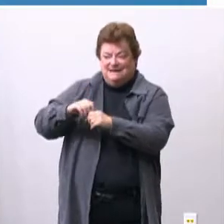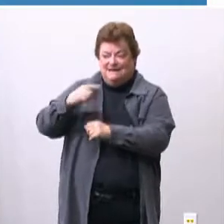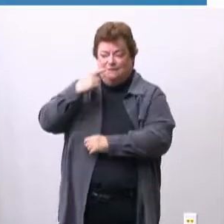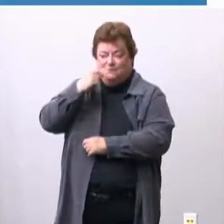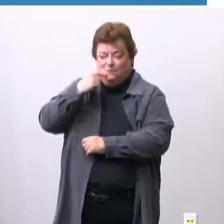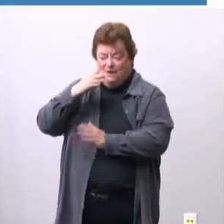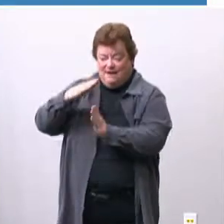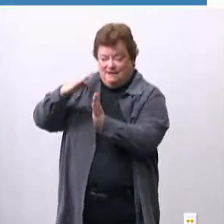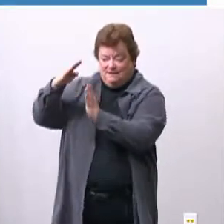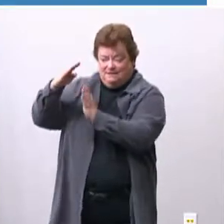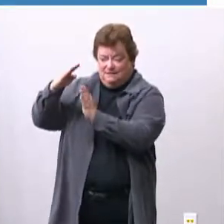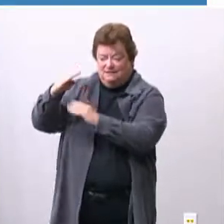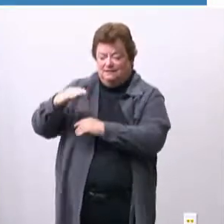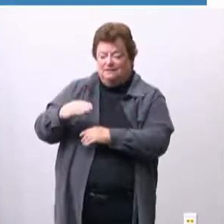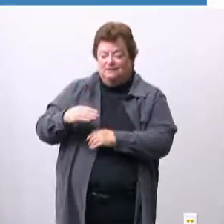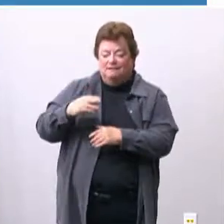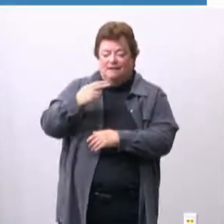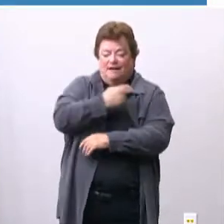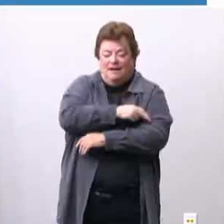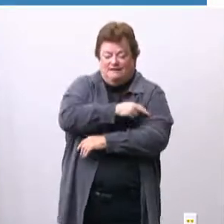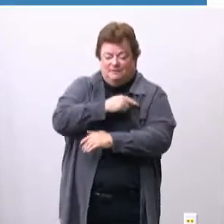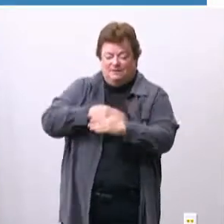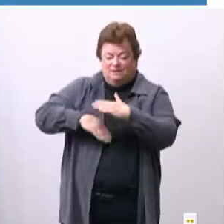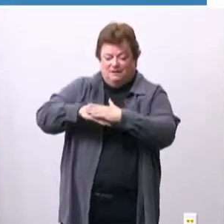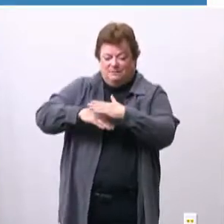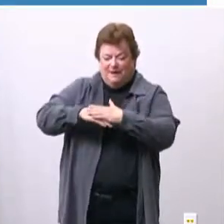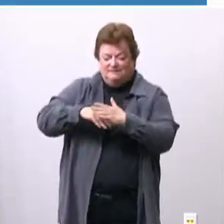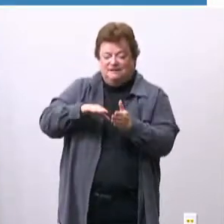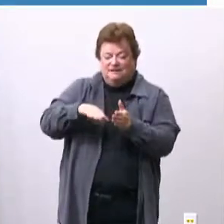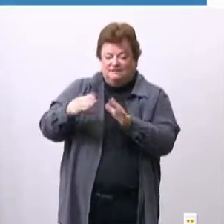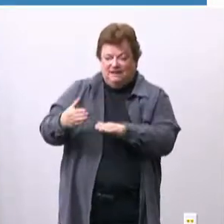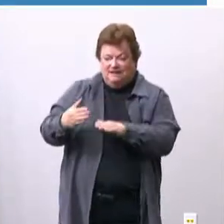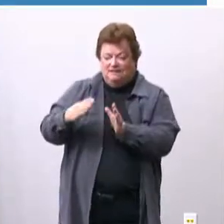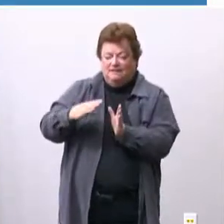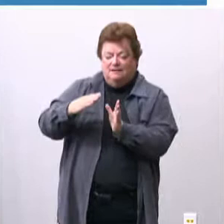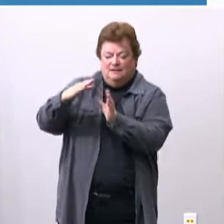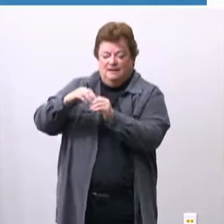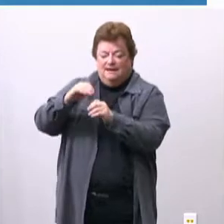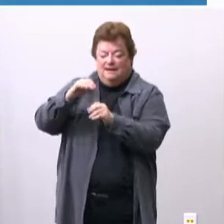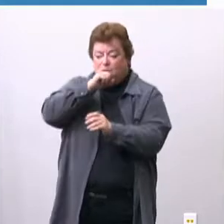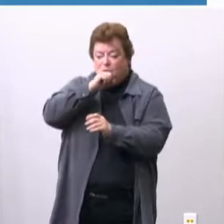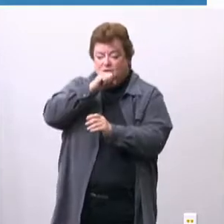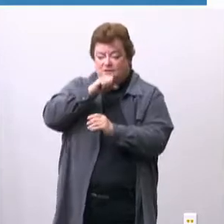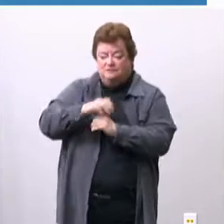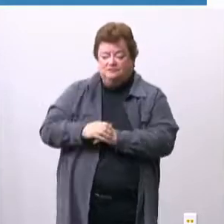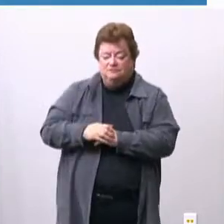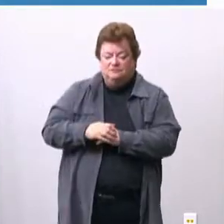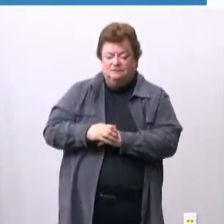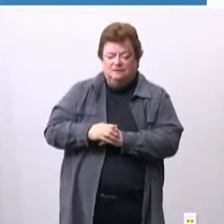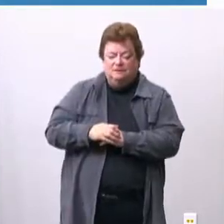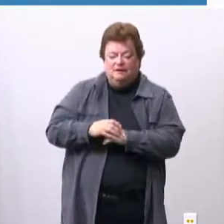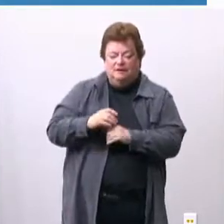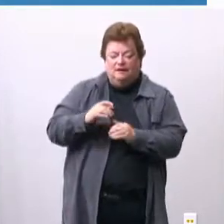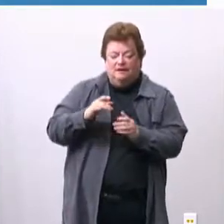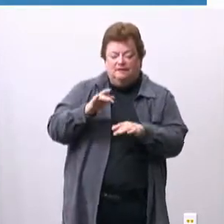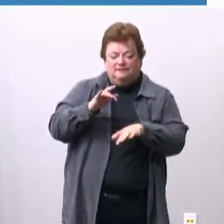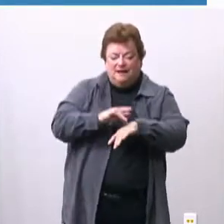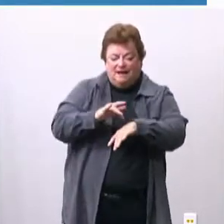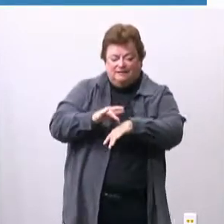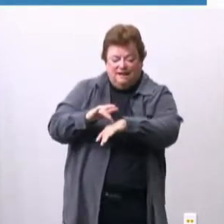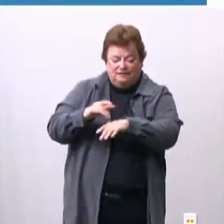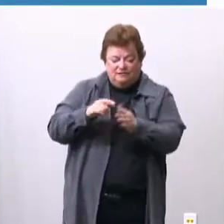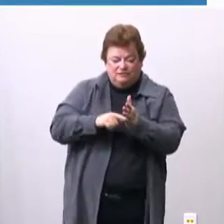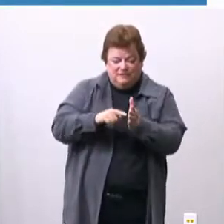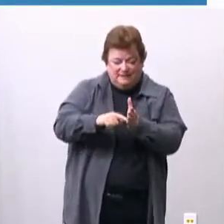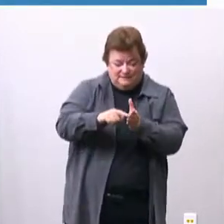category. Hospital capacity and deaths remain in the orange category. Our contact tracing is in the